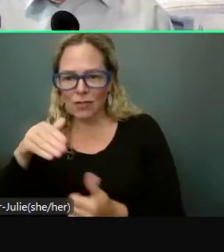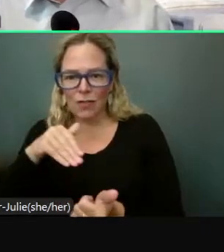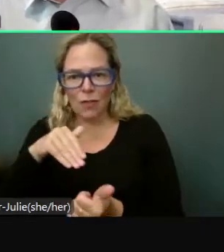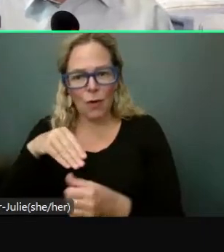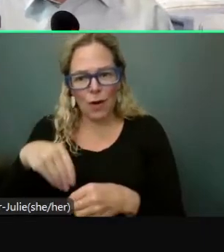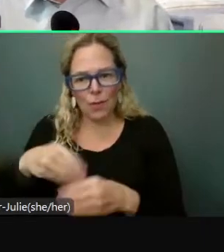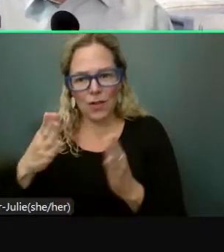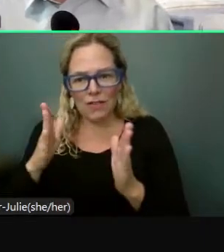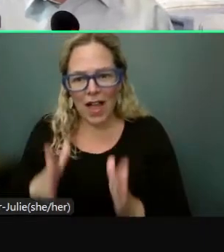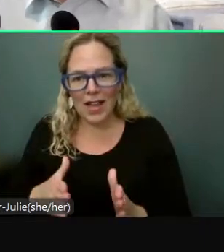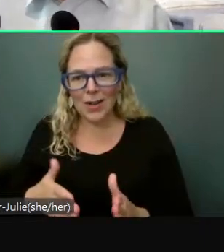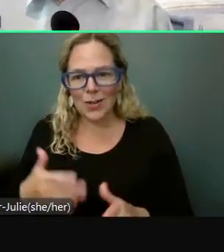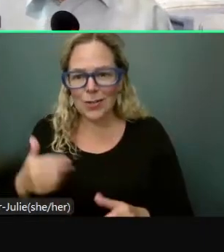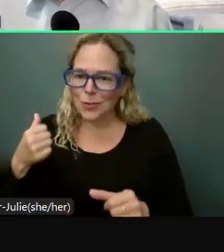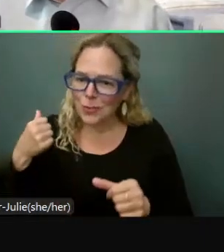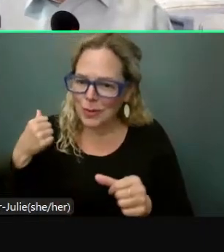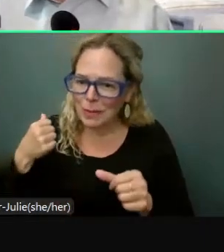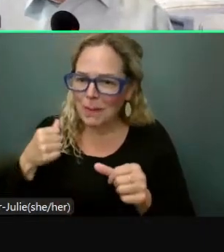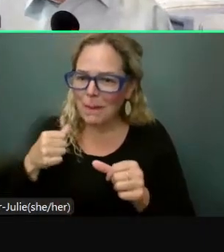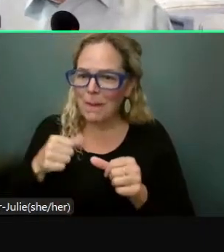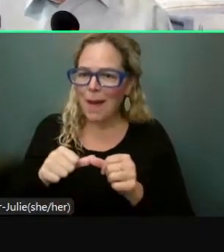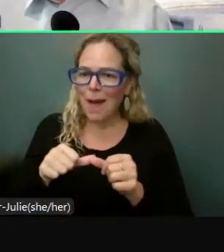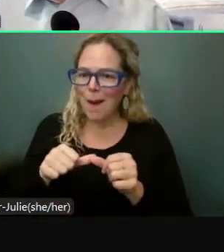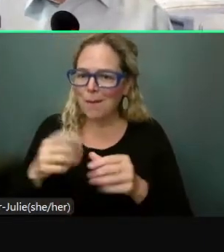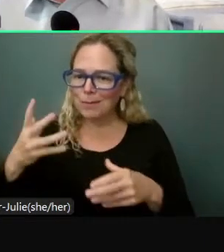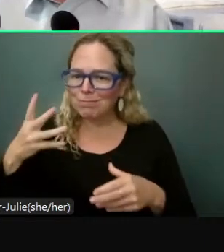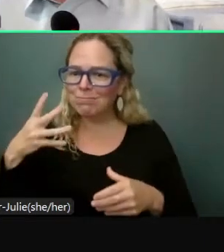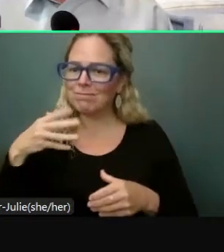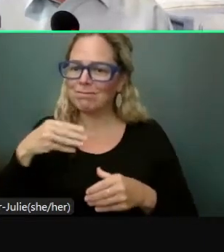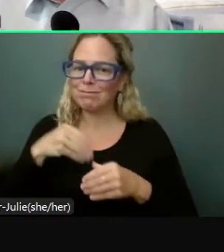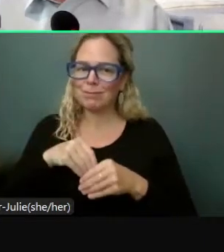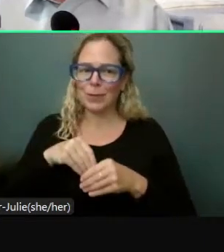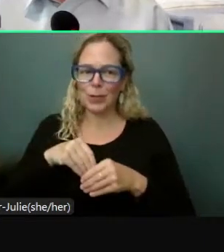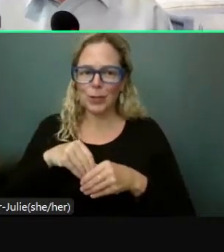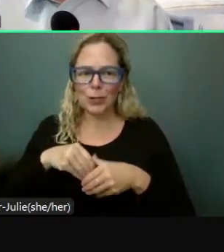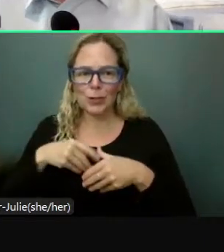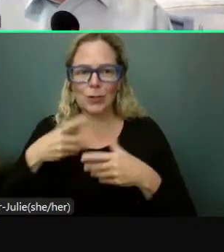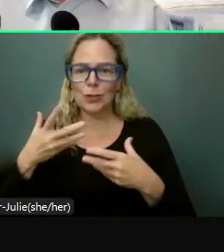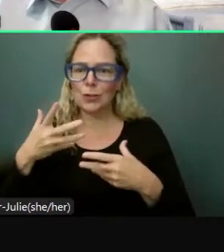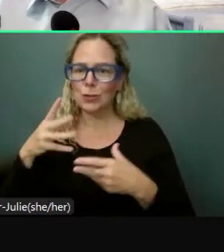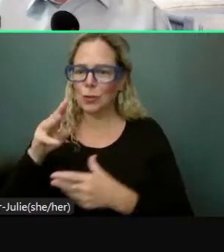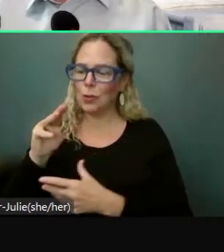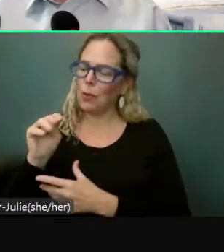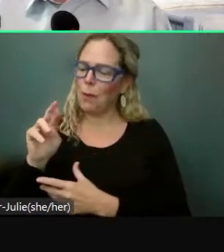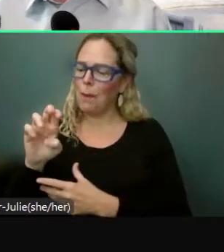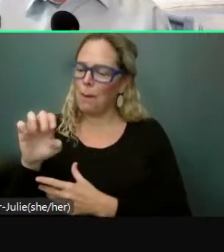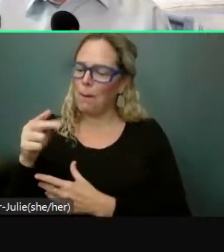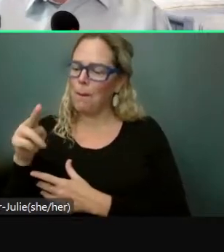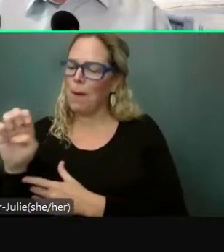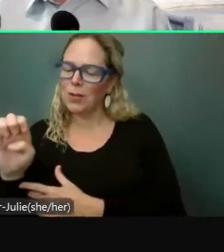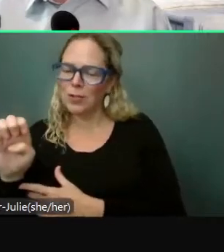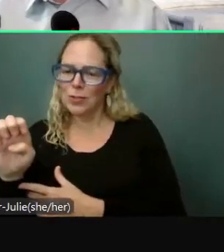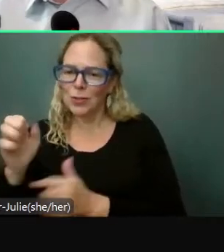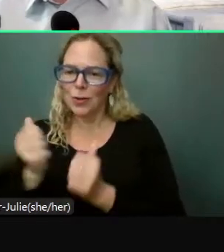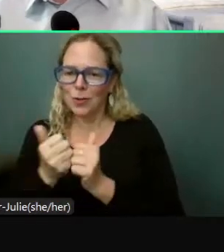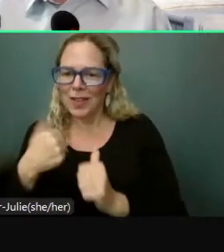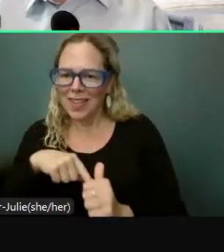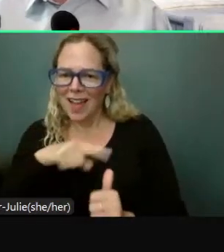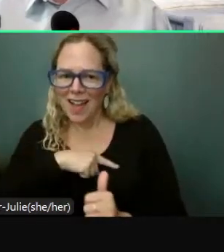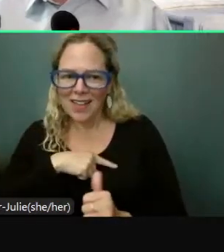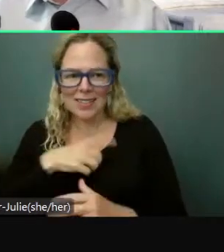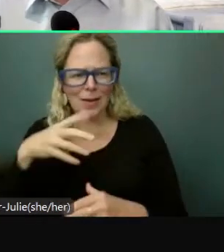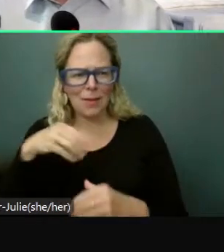Remember to march with us, take part in mentorship, advocacy, research, community, health equity,